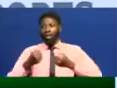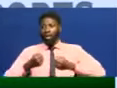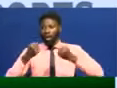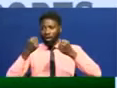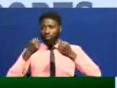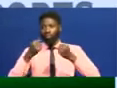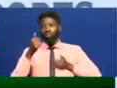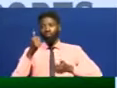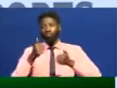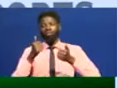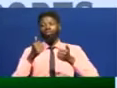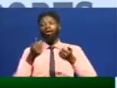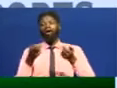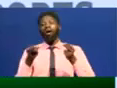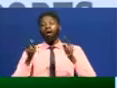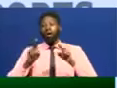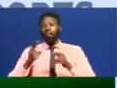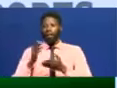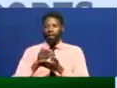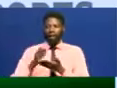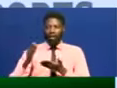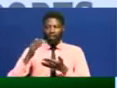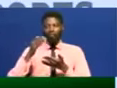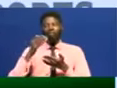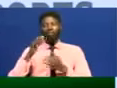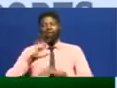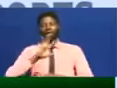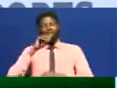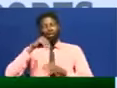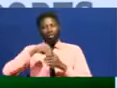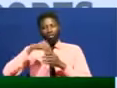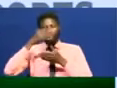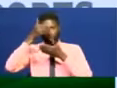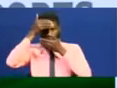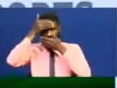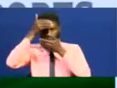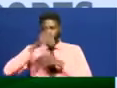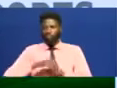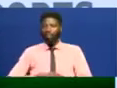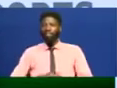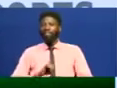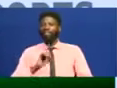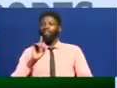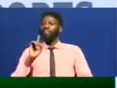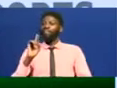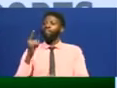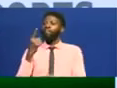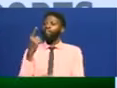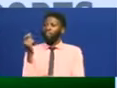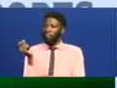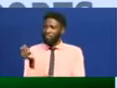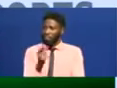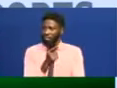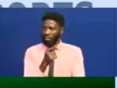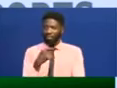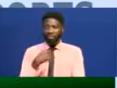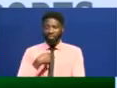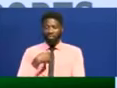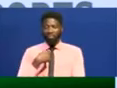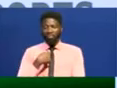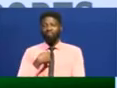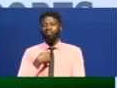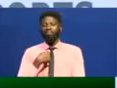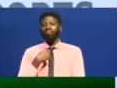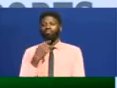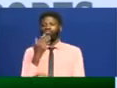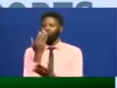the African continent in Morocco. And so in the first month, I prepared a cabinet paper for cabinet to ask